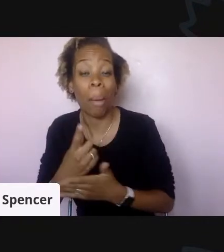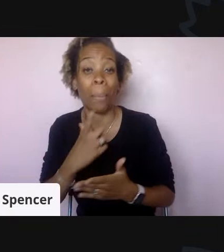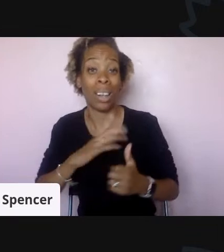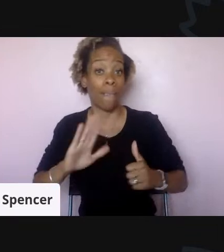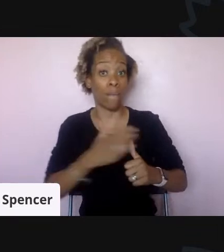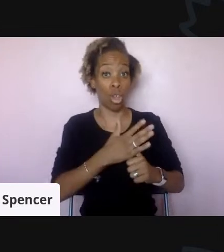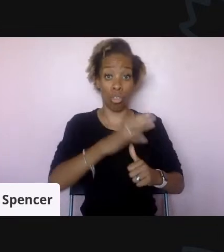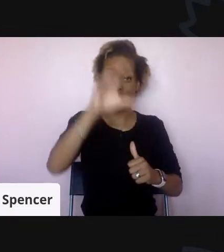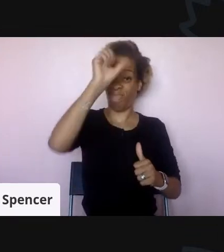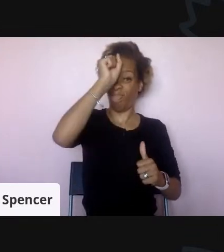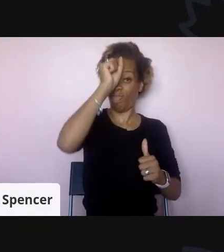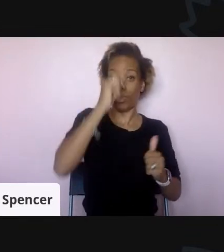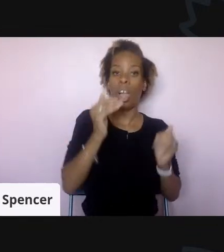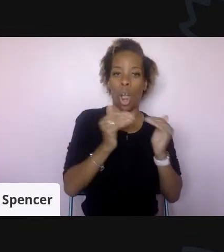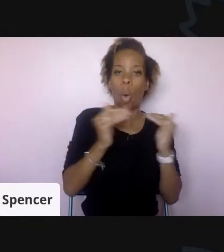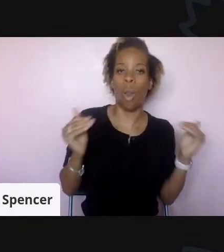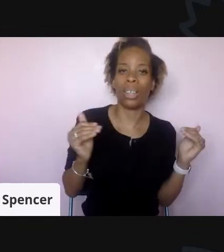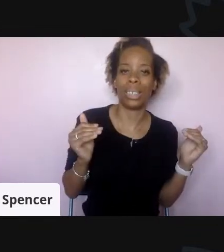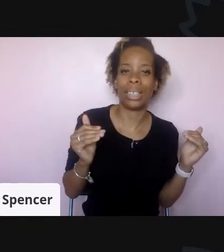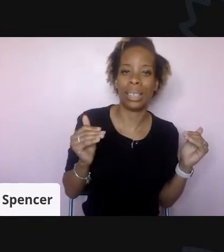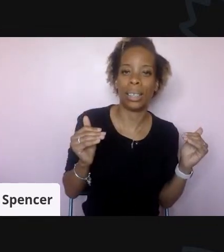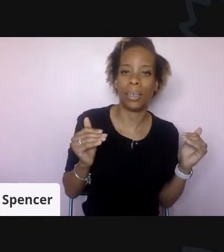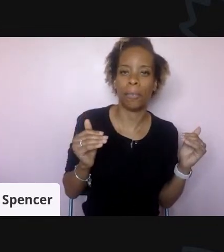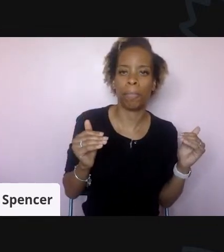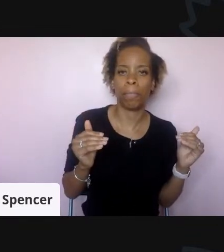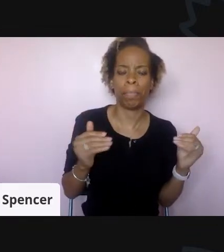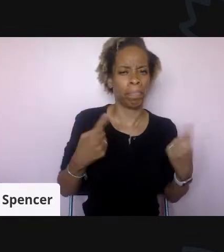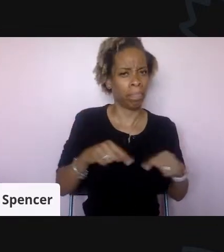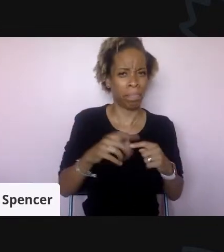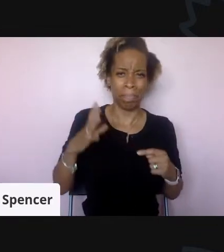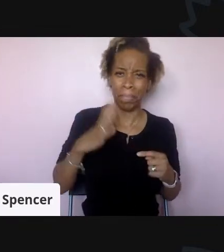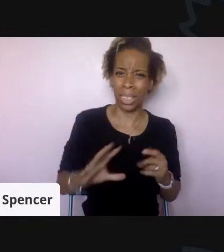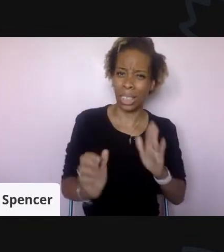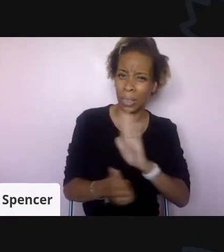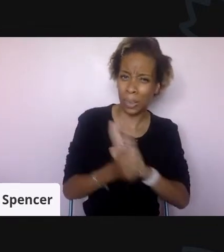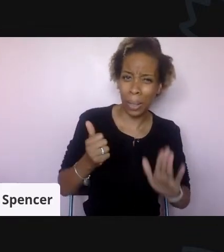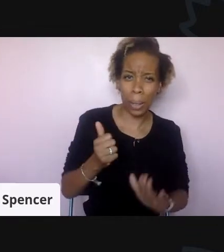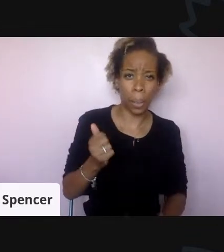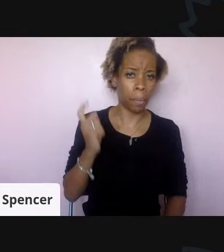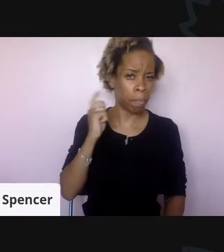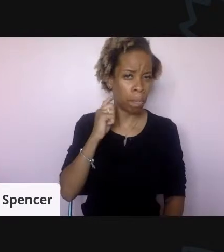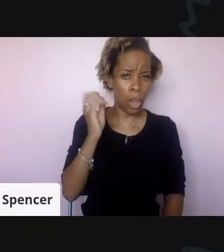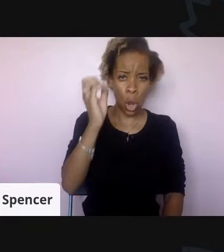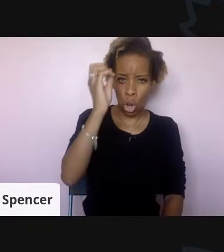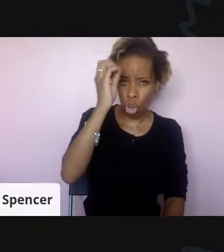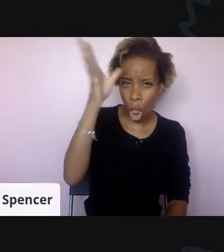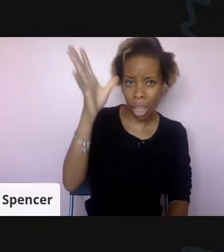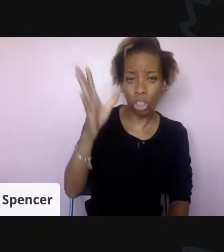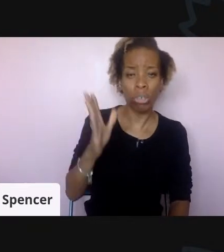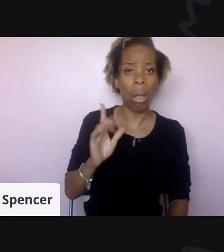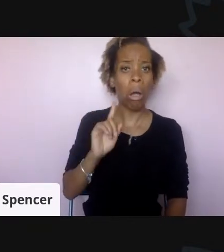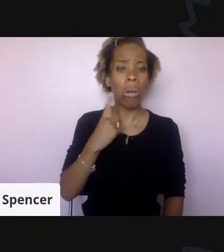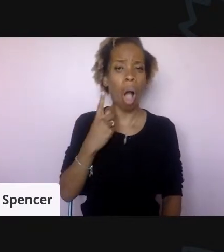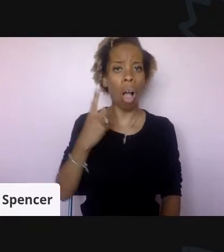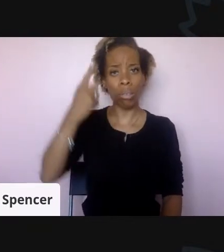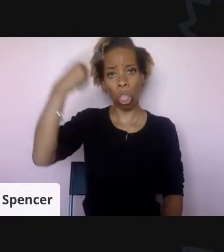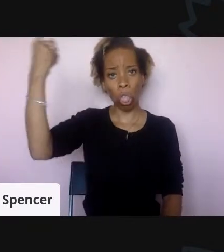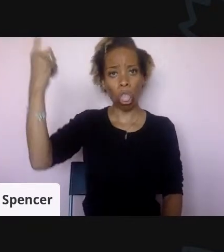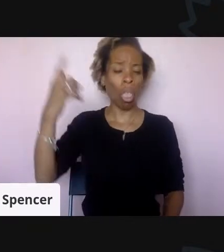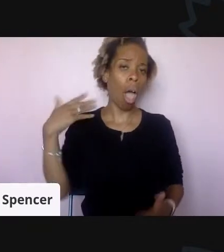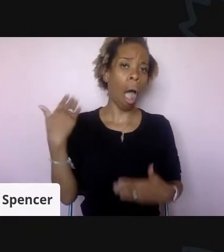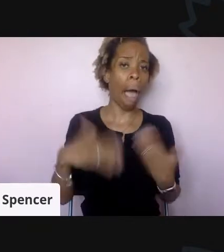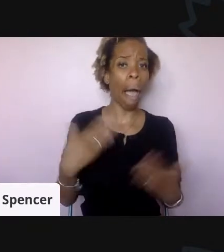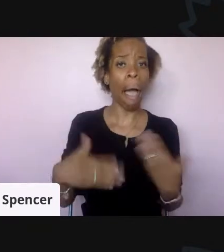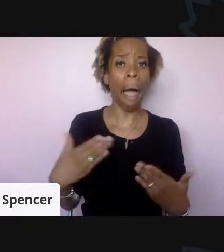we need to be really skilled up, knowledged to be able to do this. It's not something you can do on the hoof,